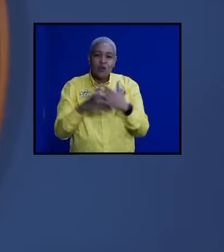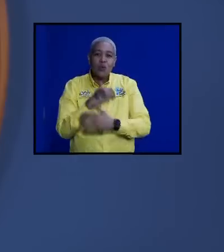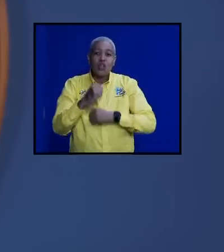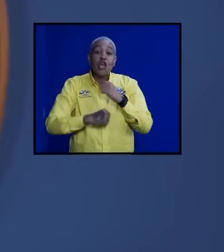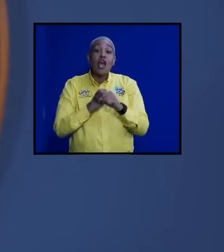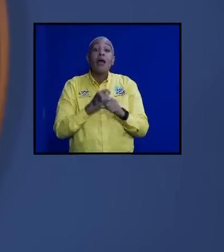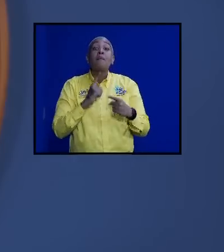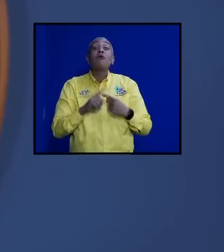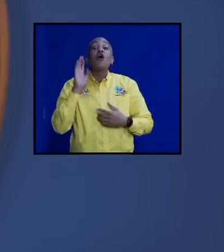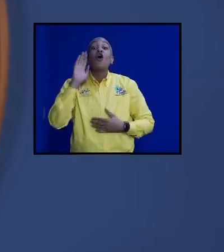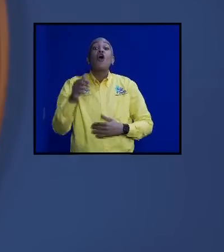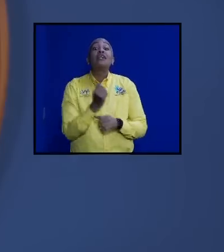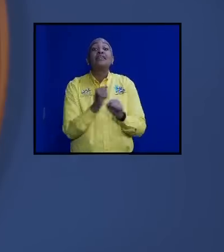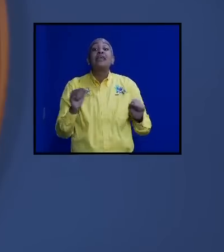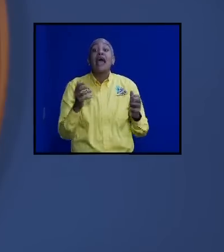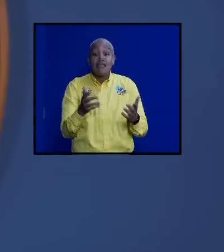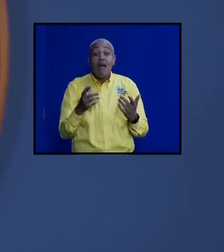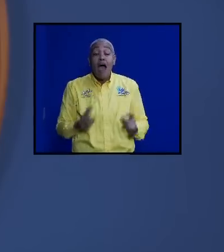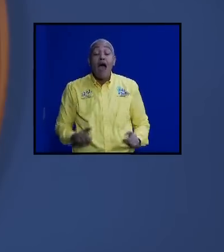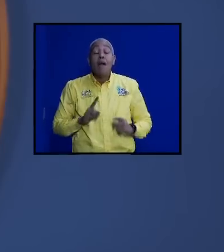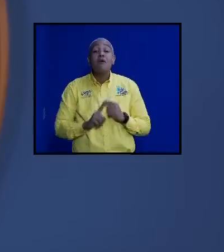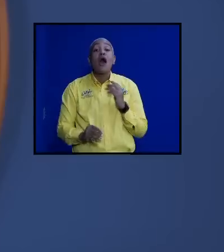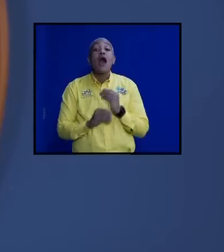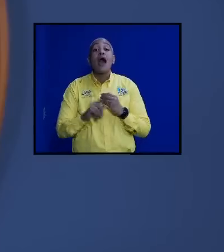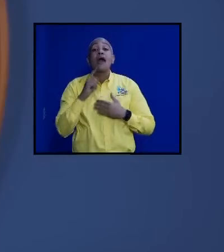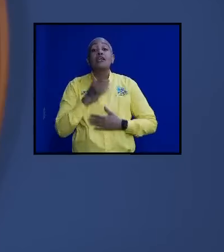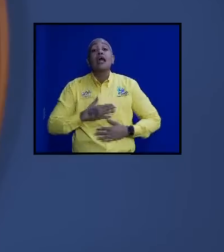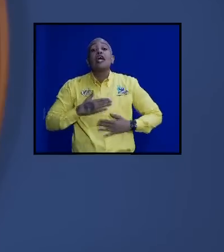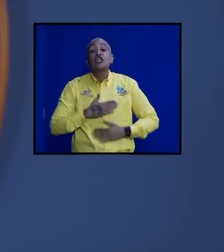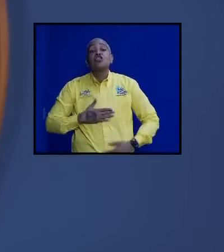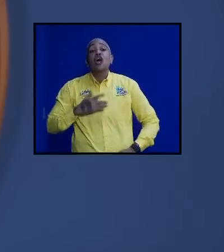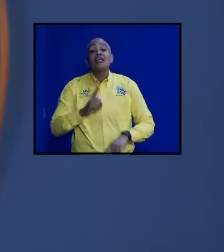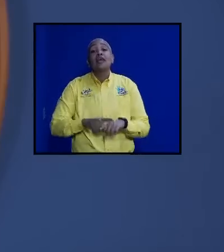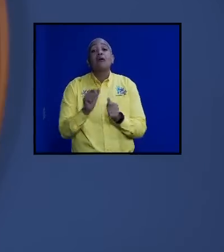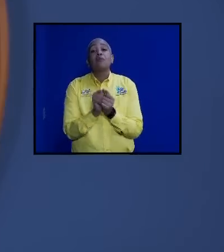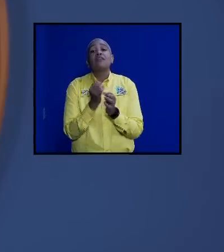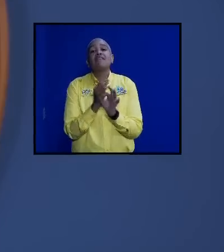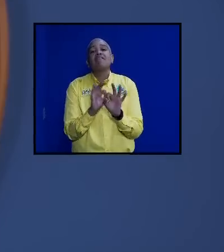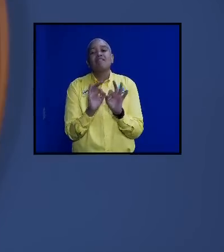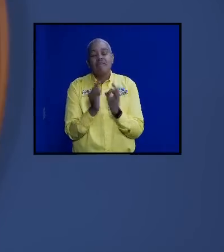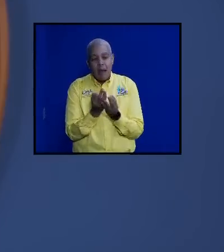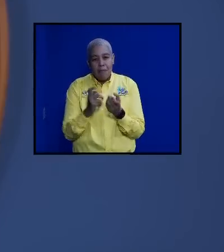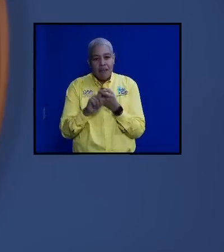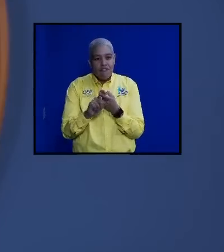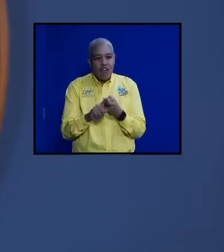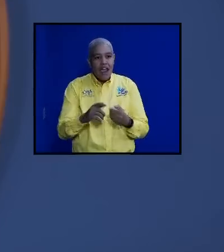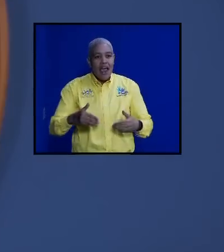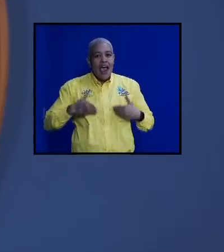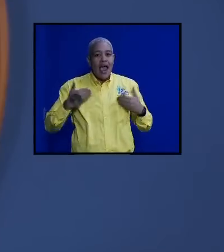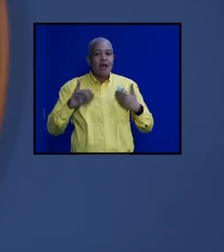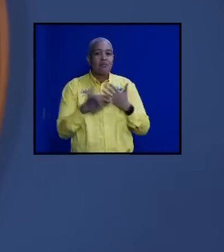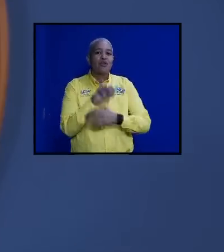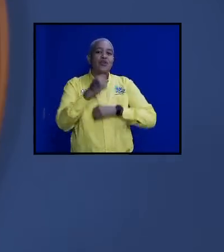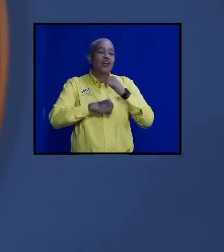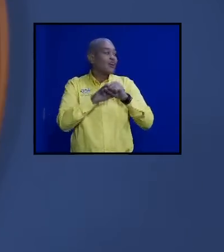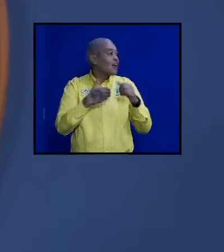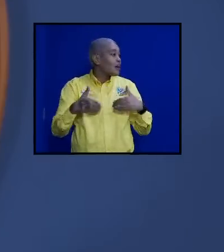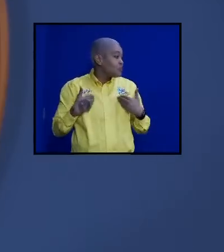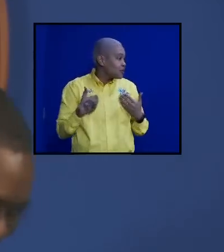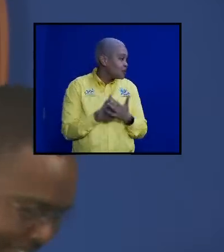to all be safe and to enjoy time with your family and friends. Thank you very much, ladies and gentlemen. Happy New Year, everyone. Happy New